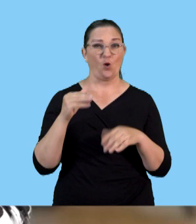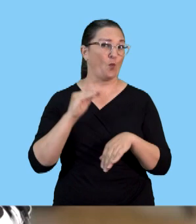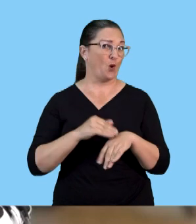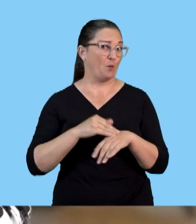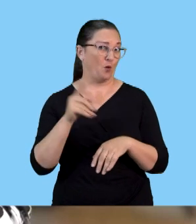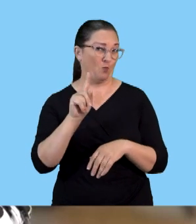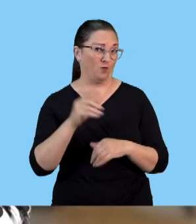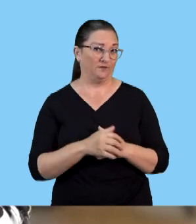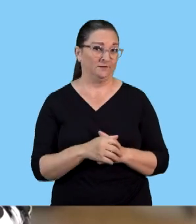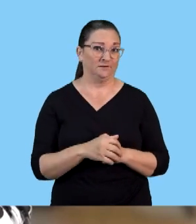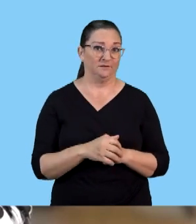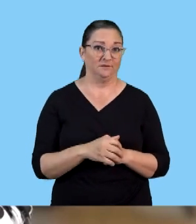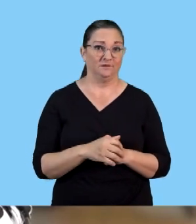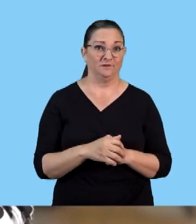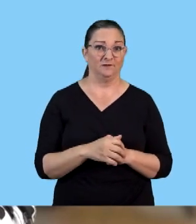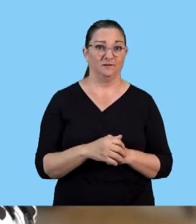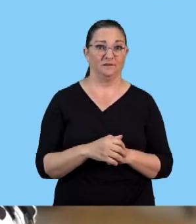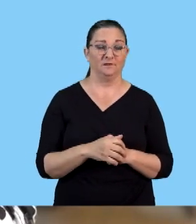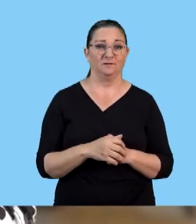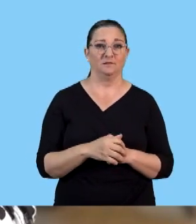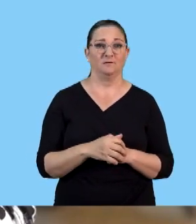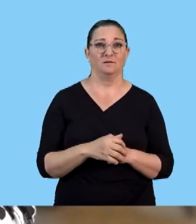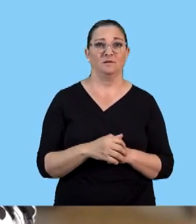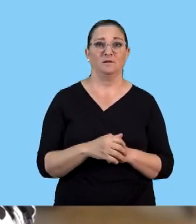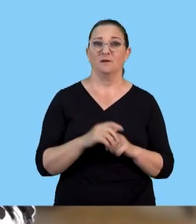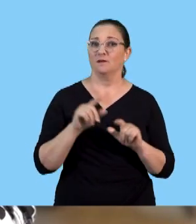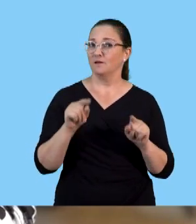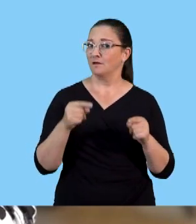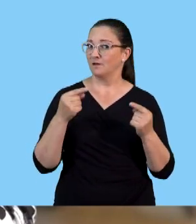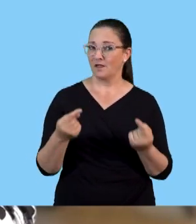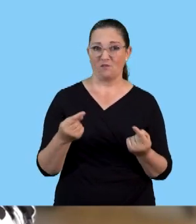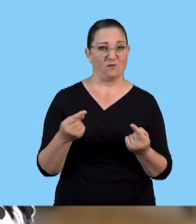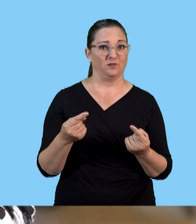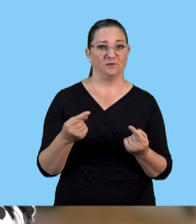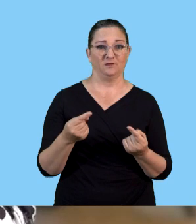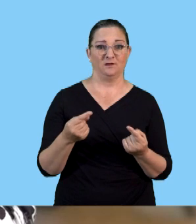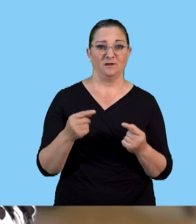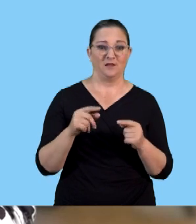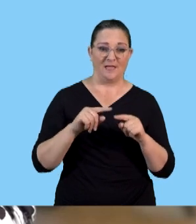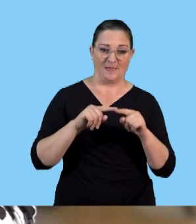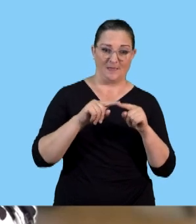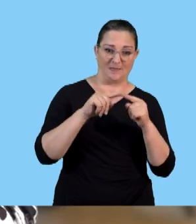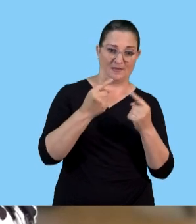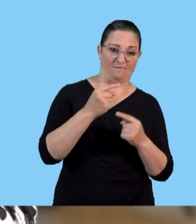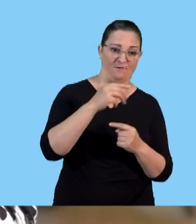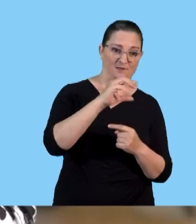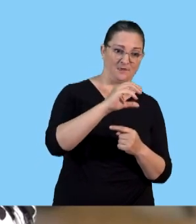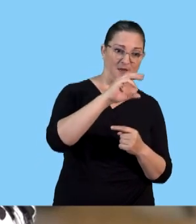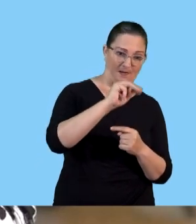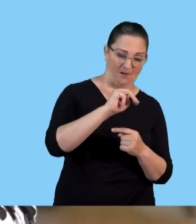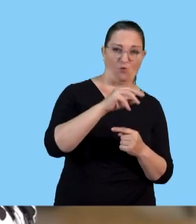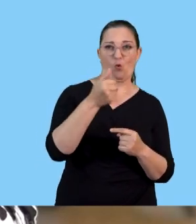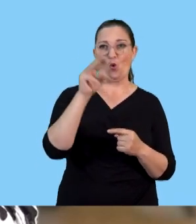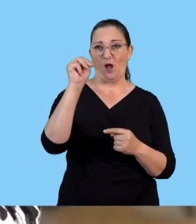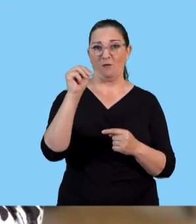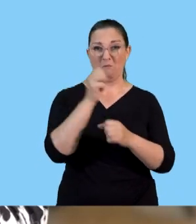problem there? The problem here is that you cannot multiply 2 things with different units. So